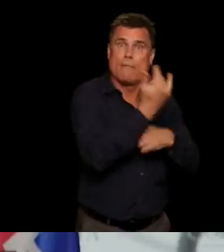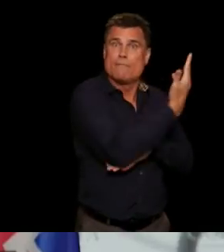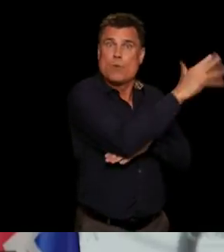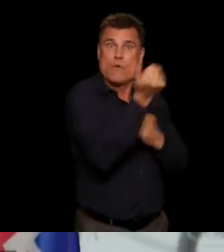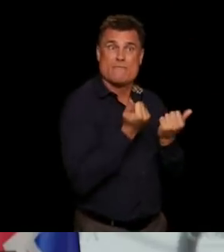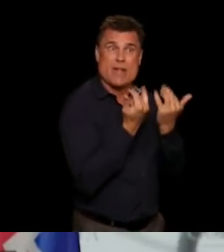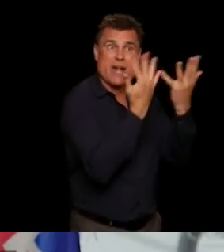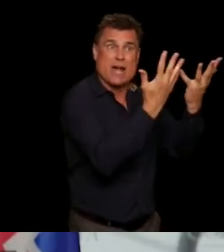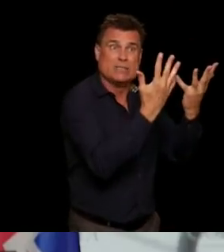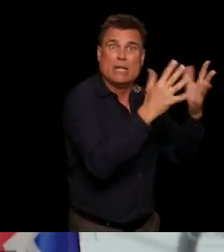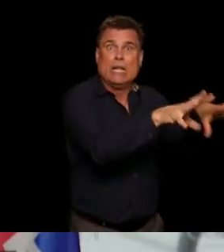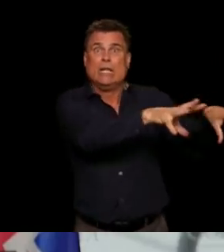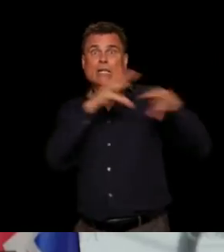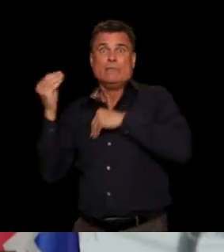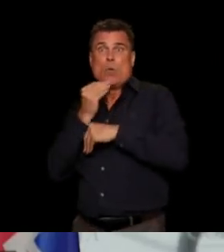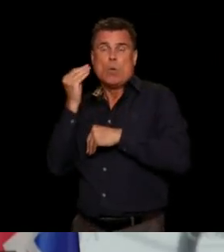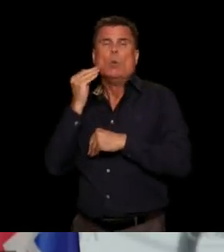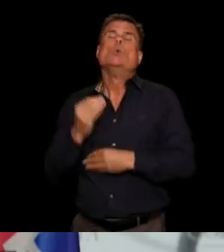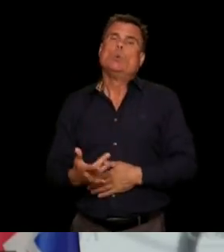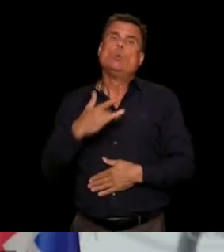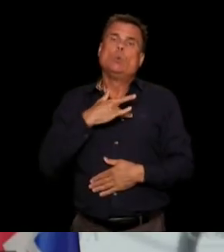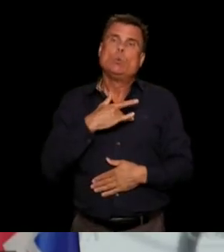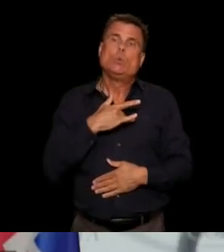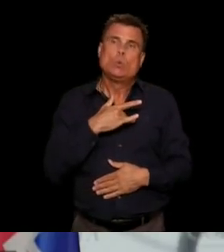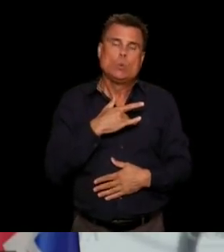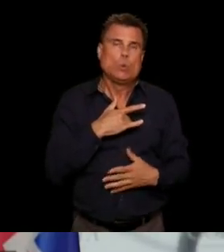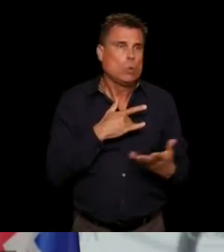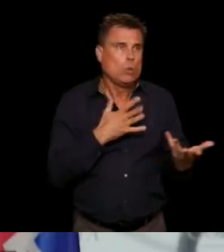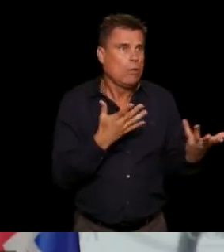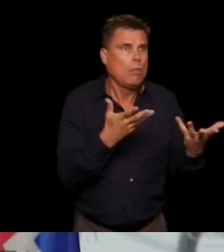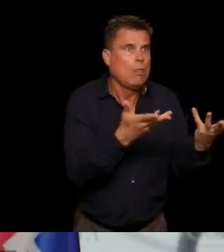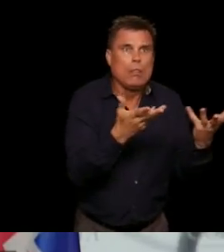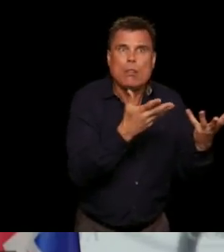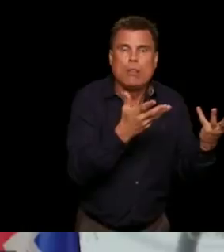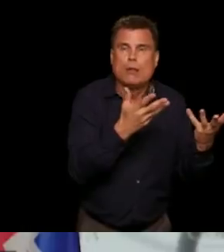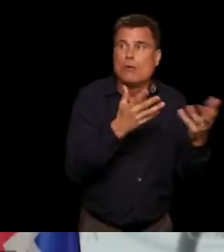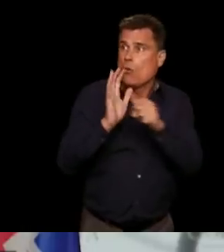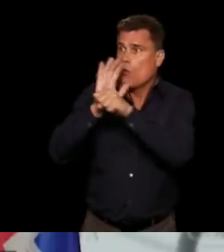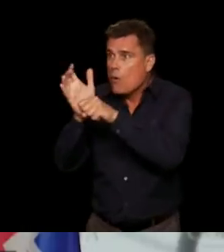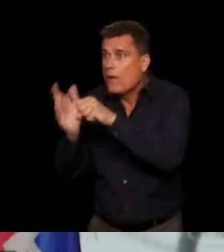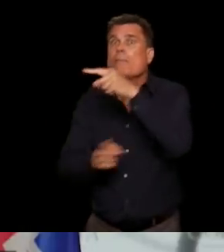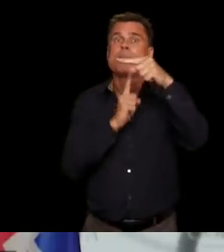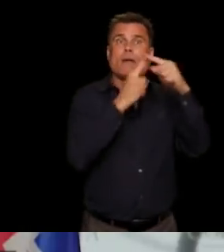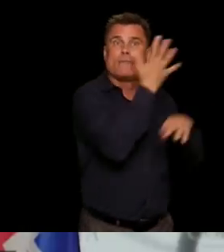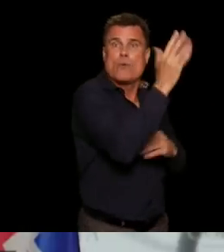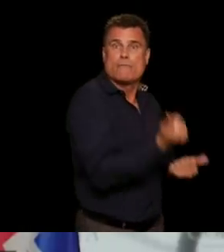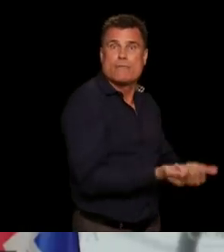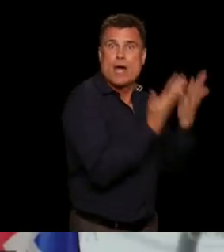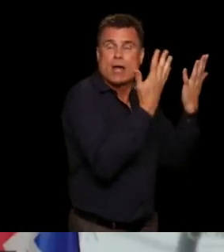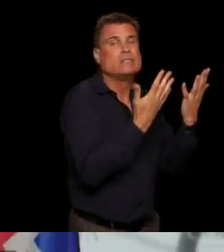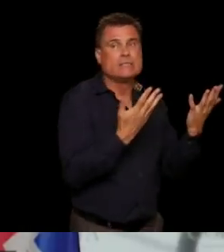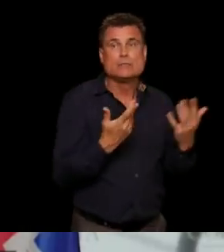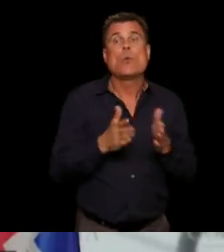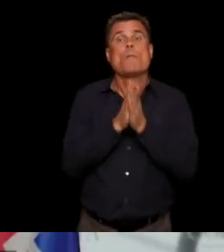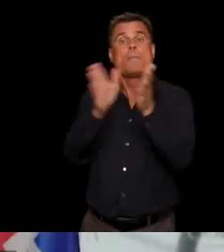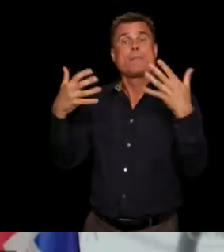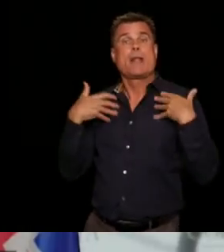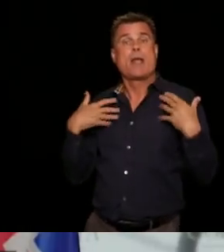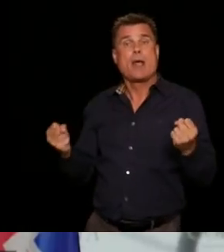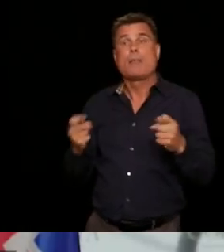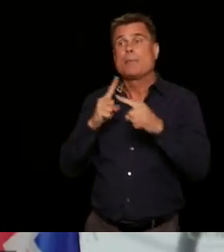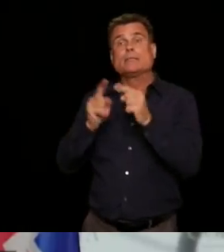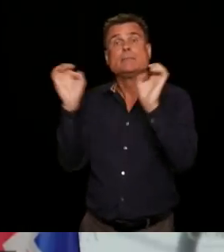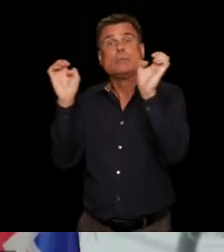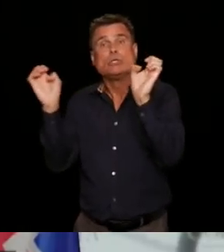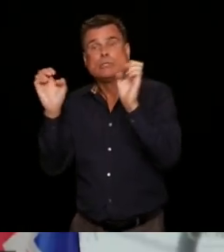disease. I can only imagine how hard that must be. And I do want to assure you that public health is working with emergency management to support you